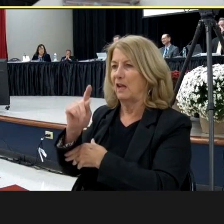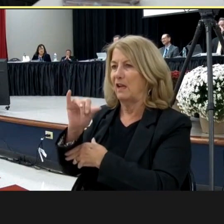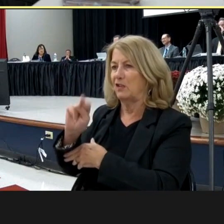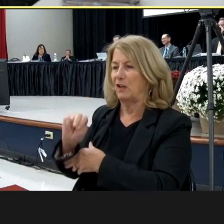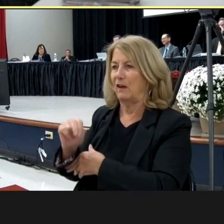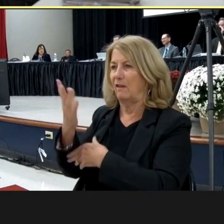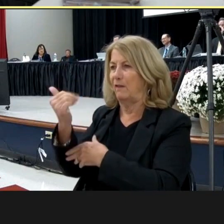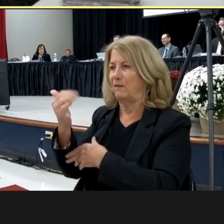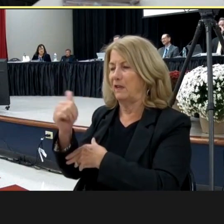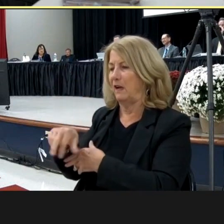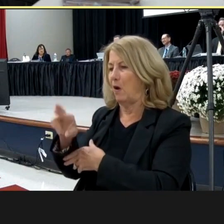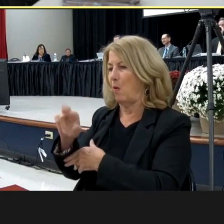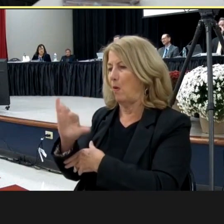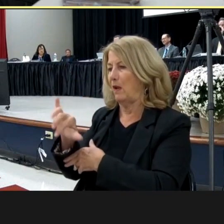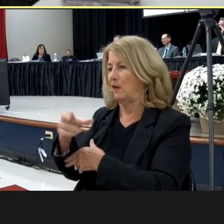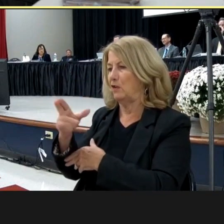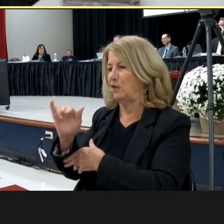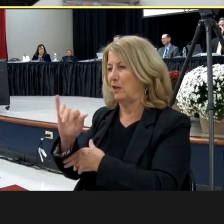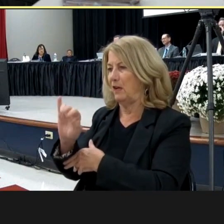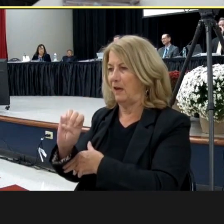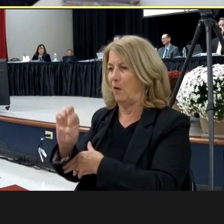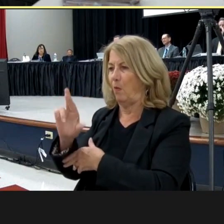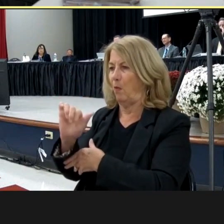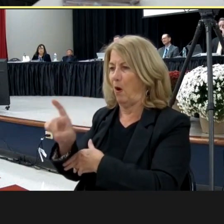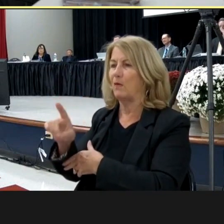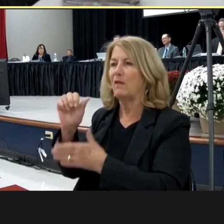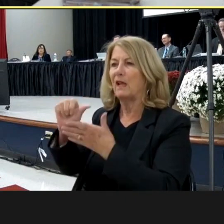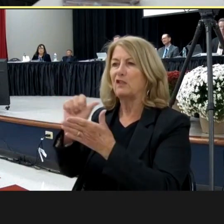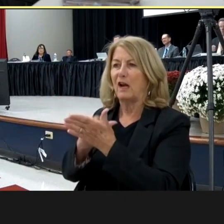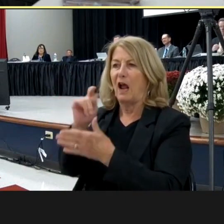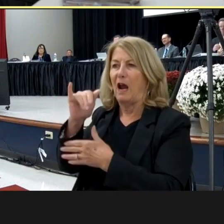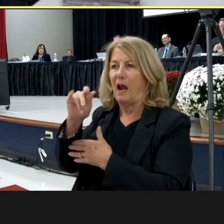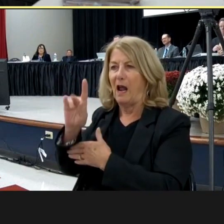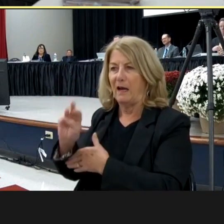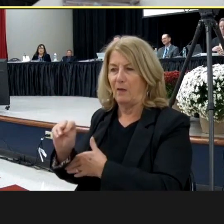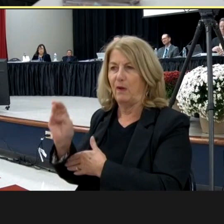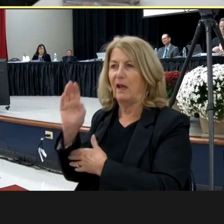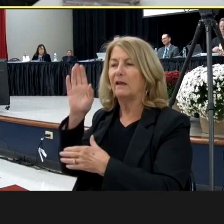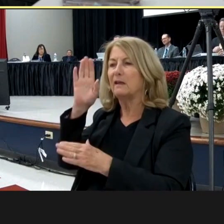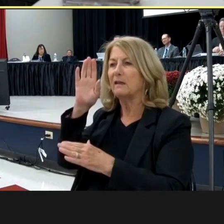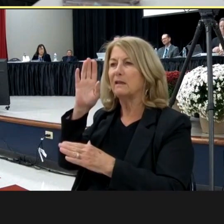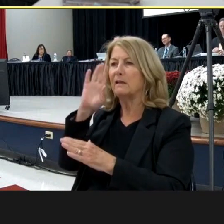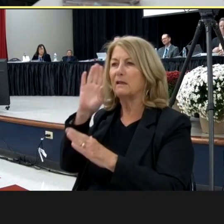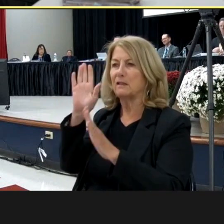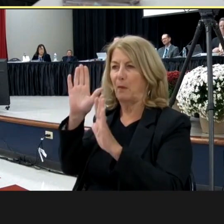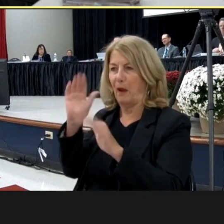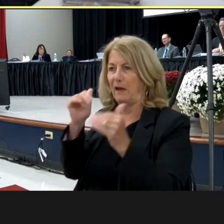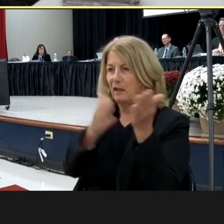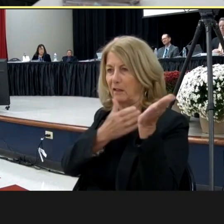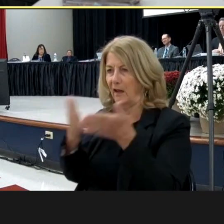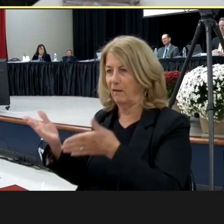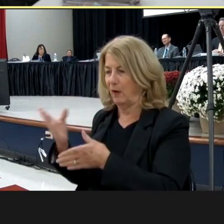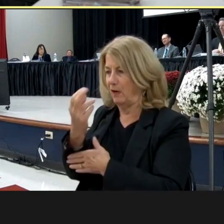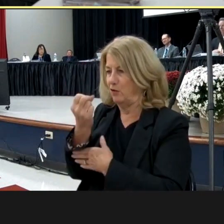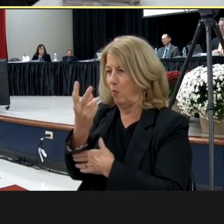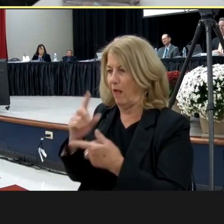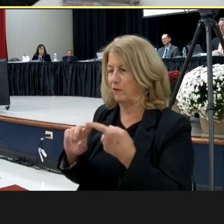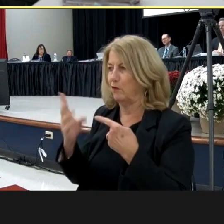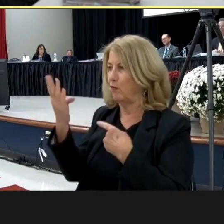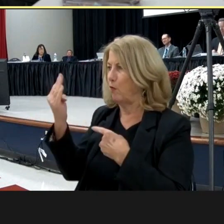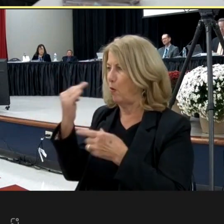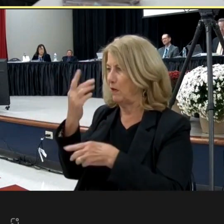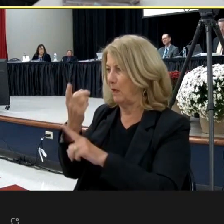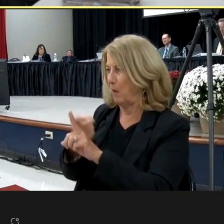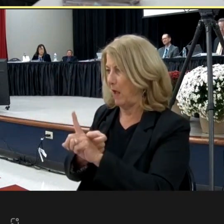do anticipate, the agenda item noted that we anticipate delivery in 12 to 14 months. I would say that there's